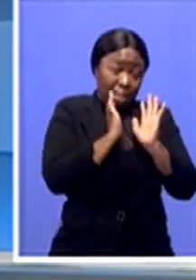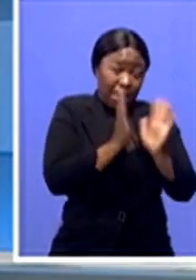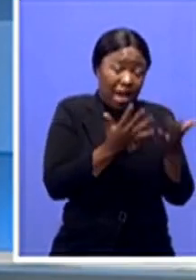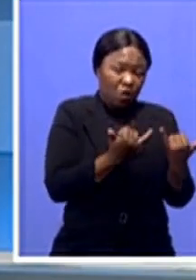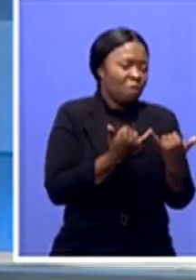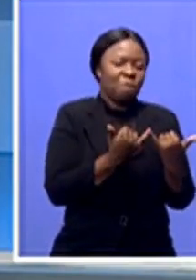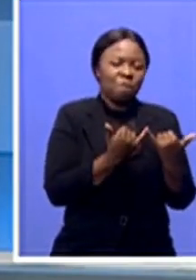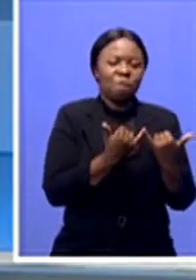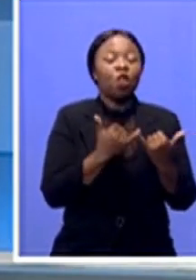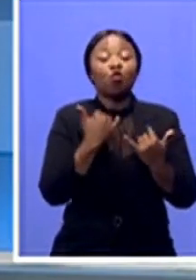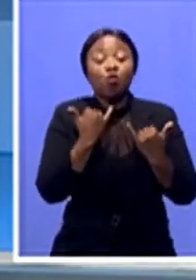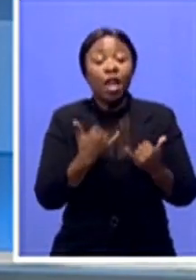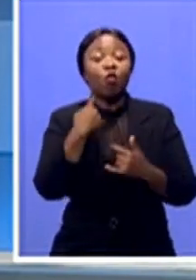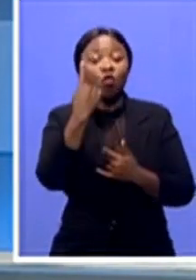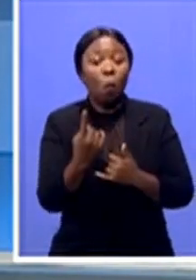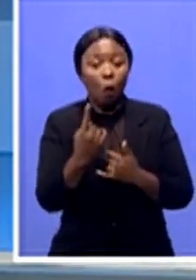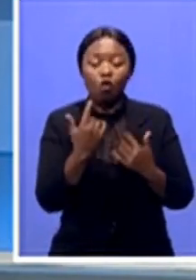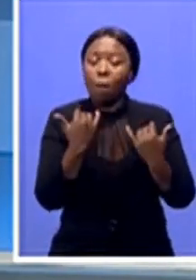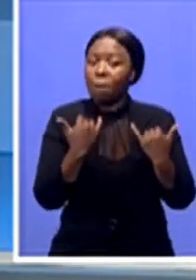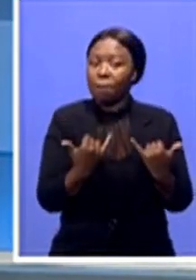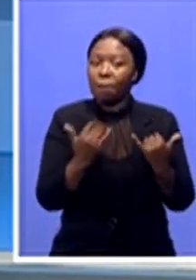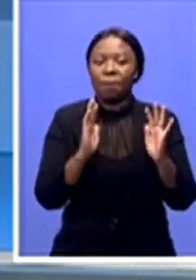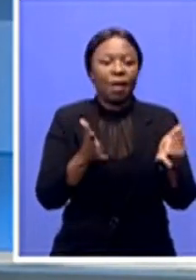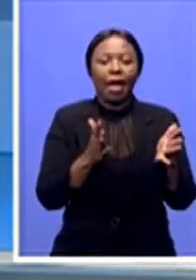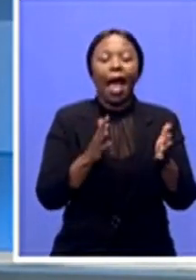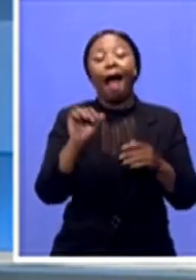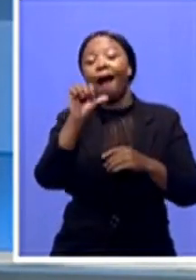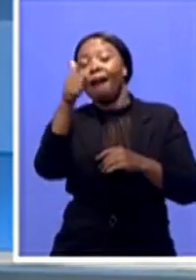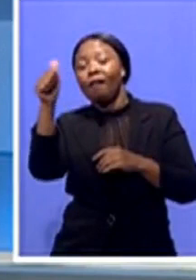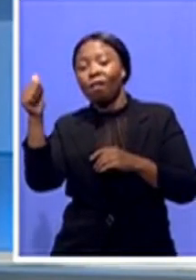of where some of the parties are. We have a graphic, let's put it up, get the viewers